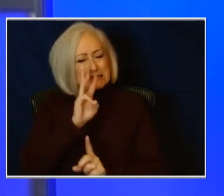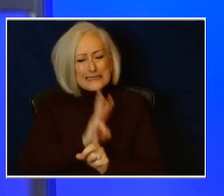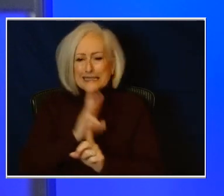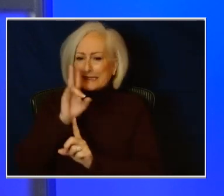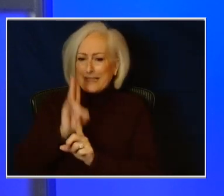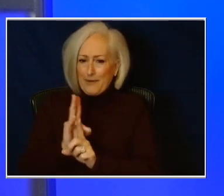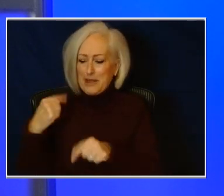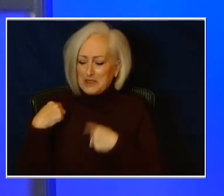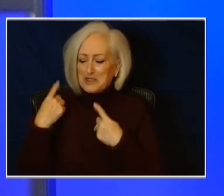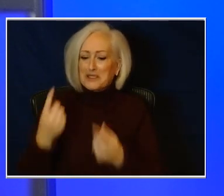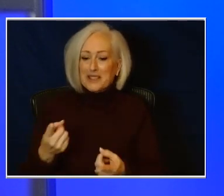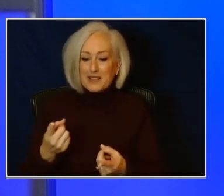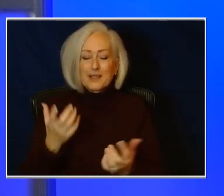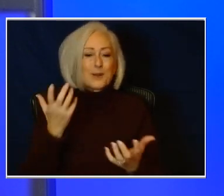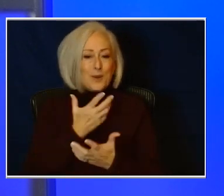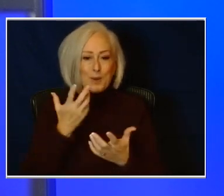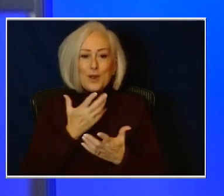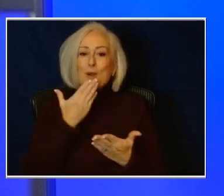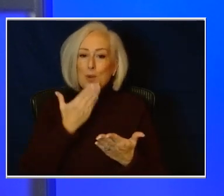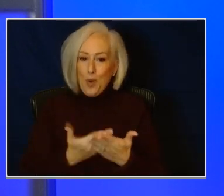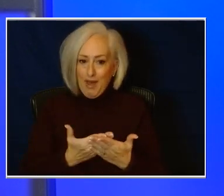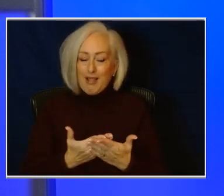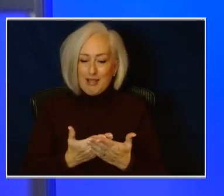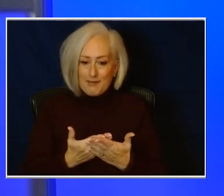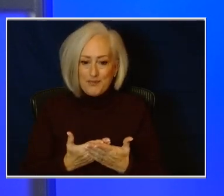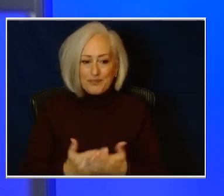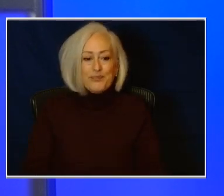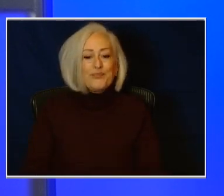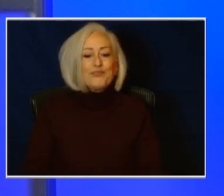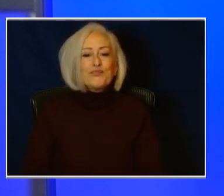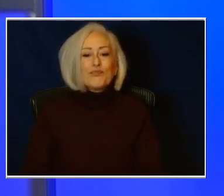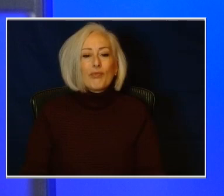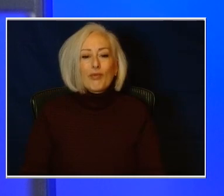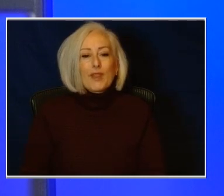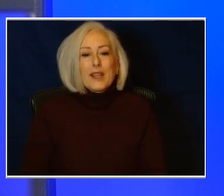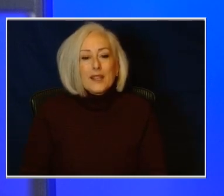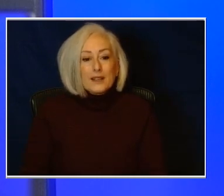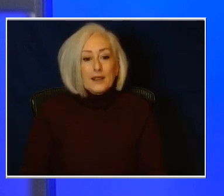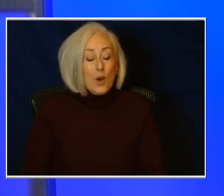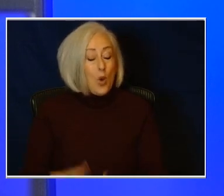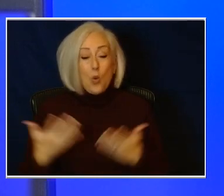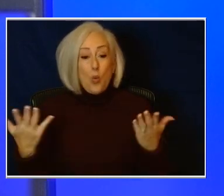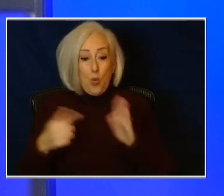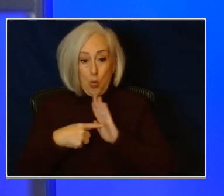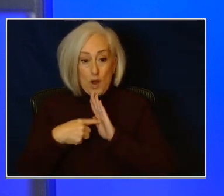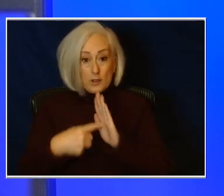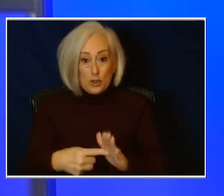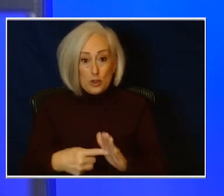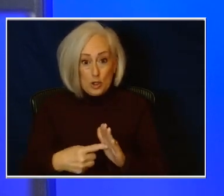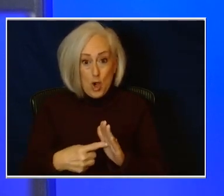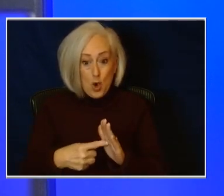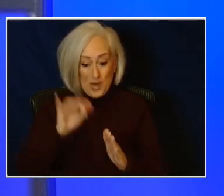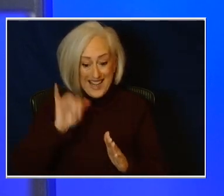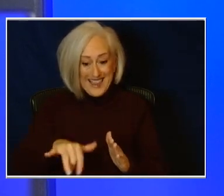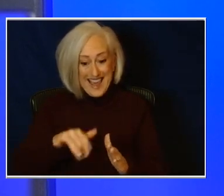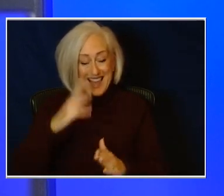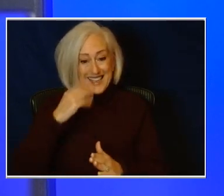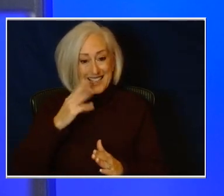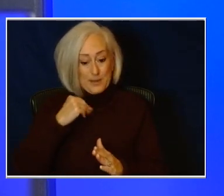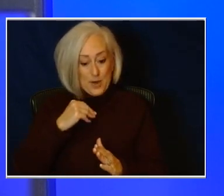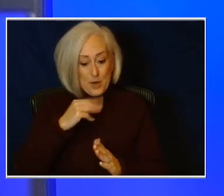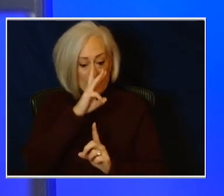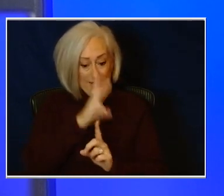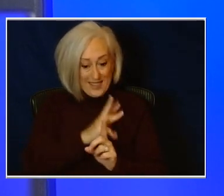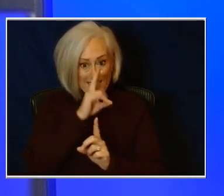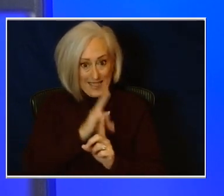going incredibly well. Really, I think what has been shown in our 6-7 month experience is that this is really